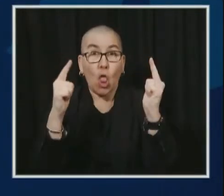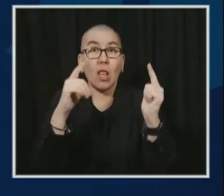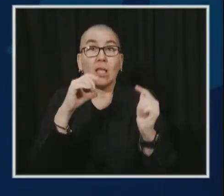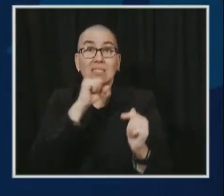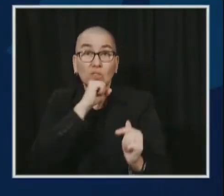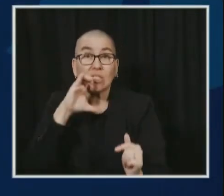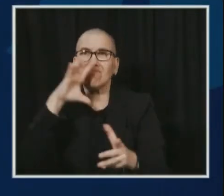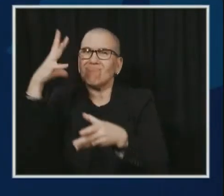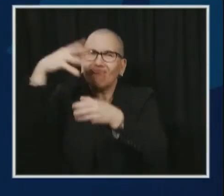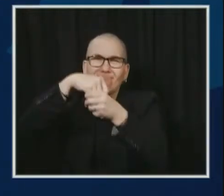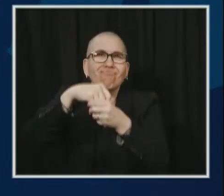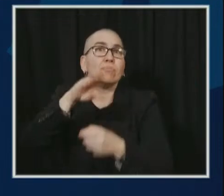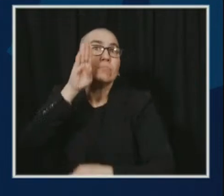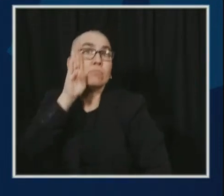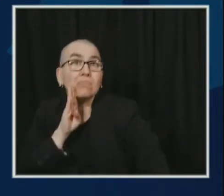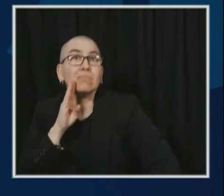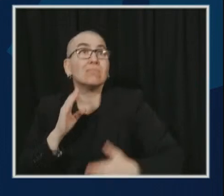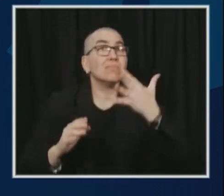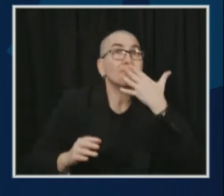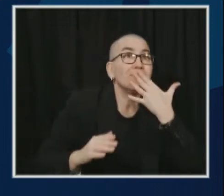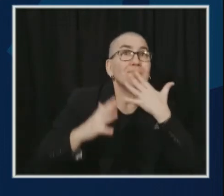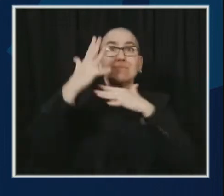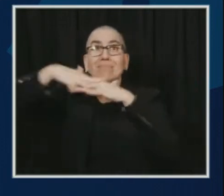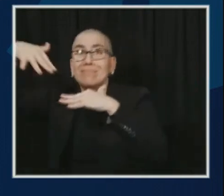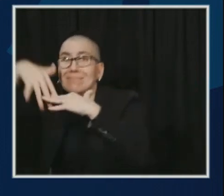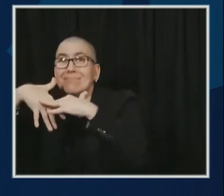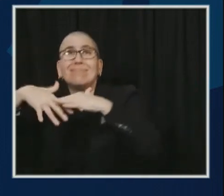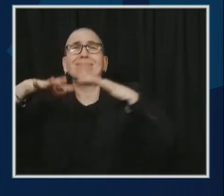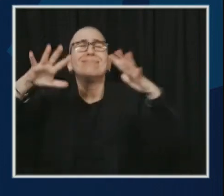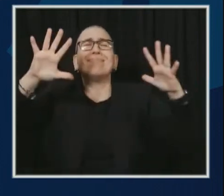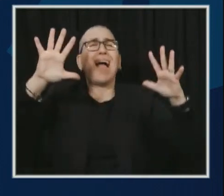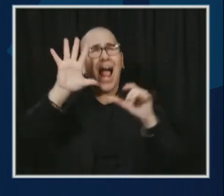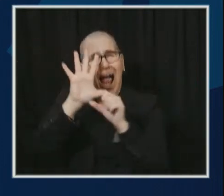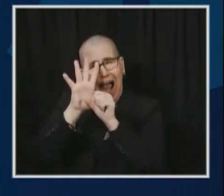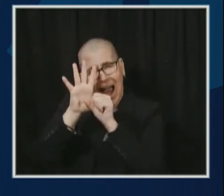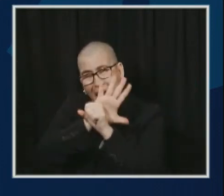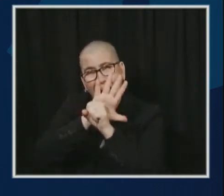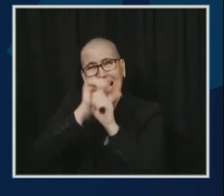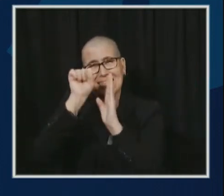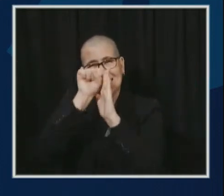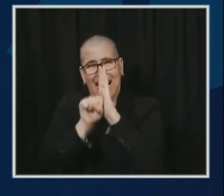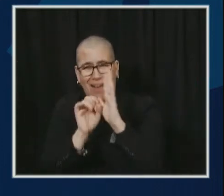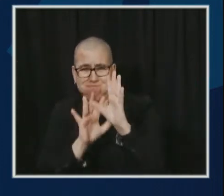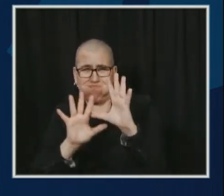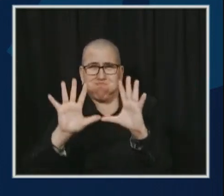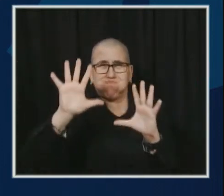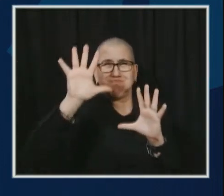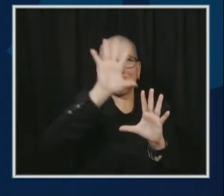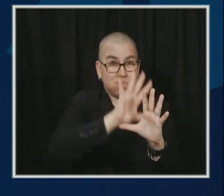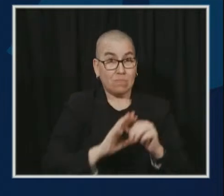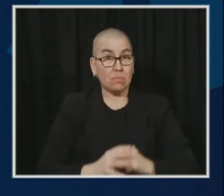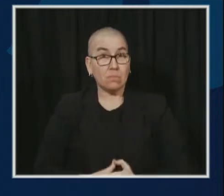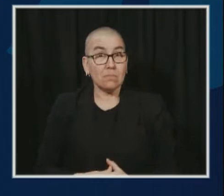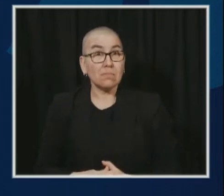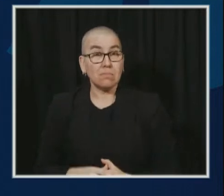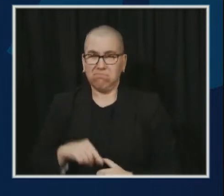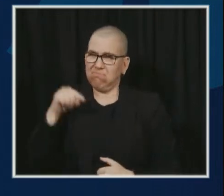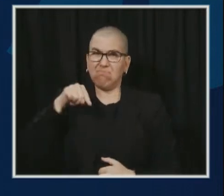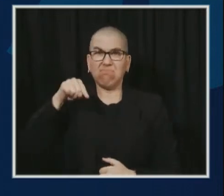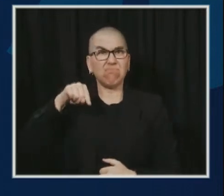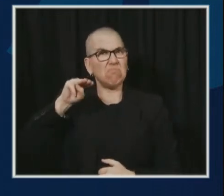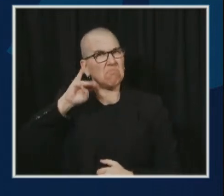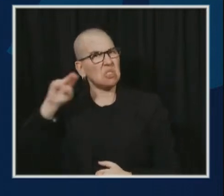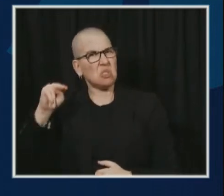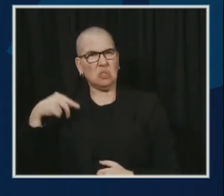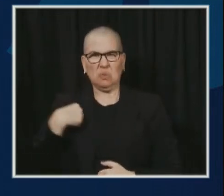that means seniors coming from every single part of the state. Minnesota is undertaking ongoing and